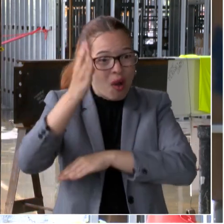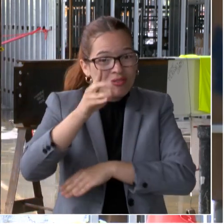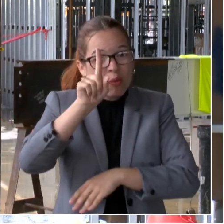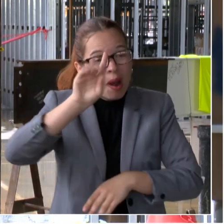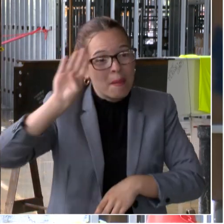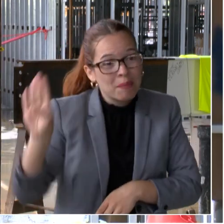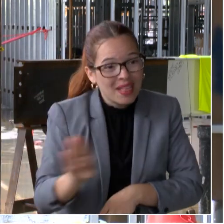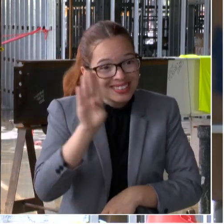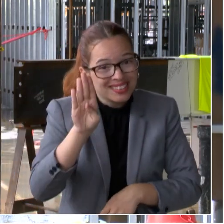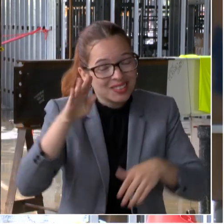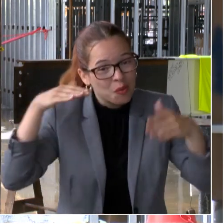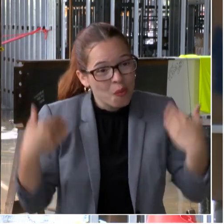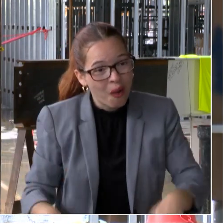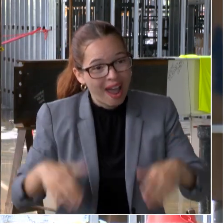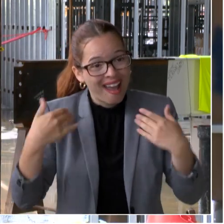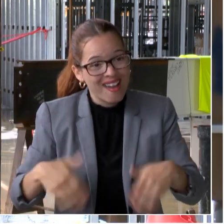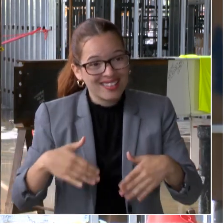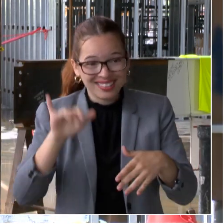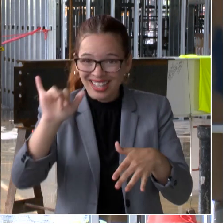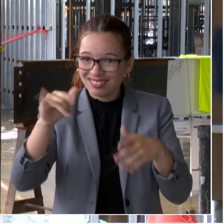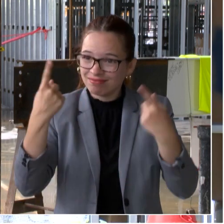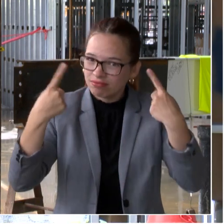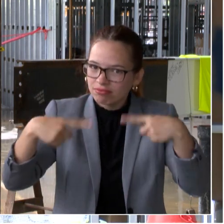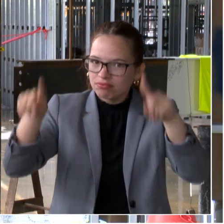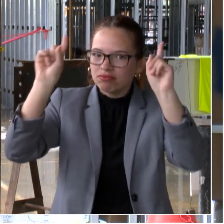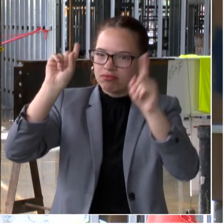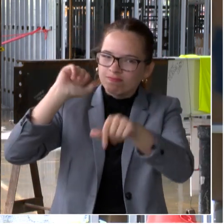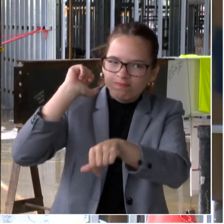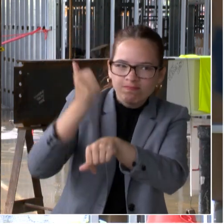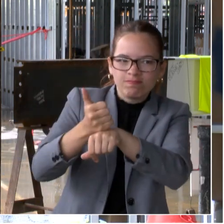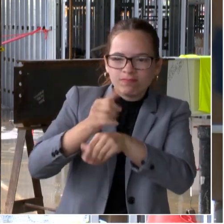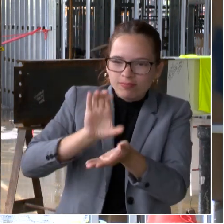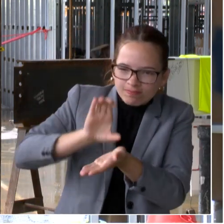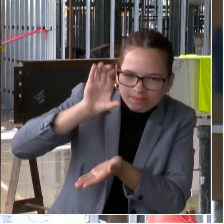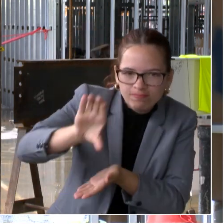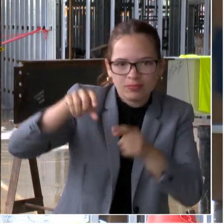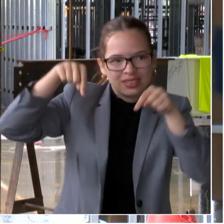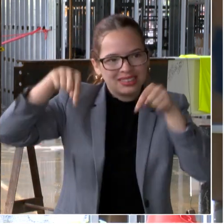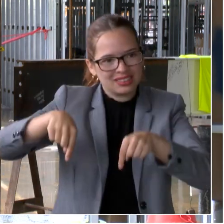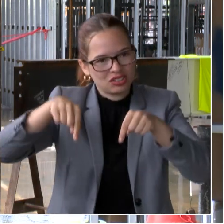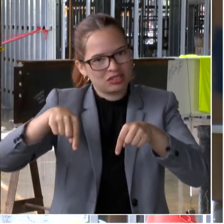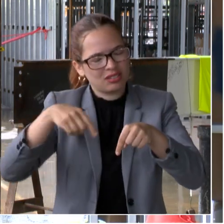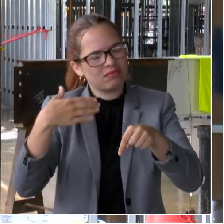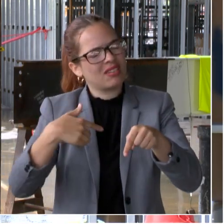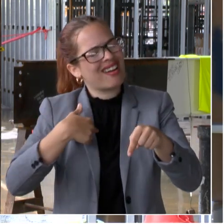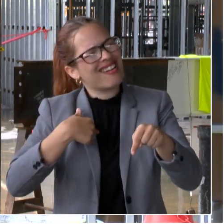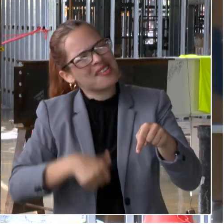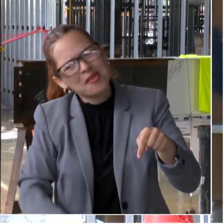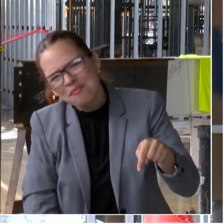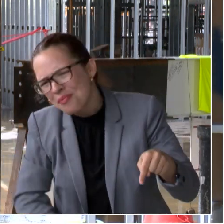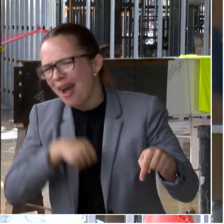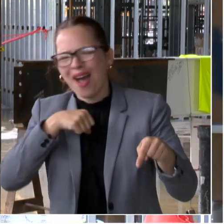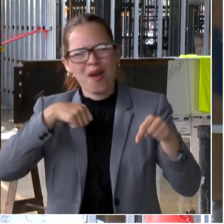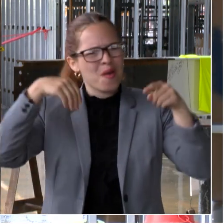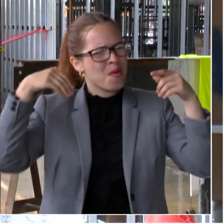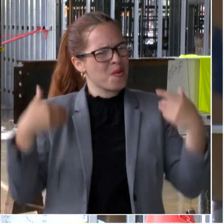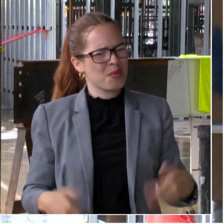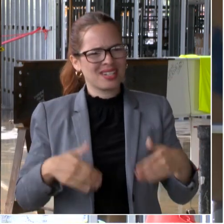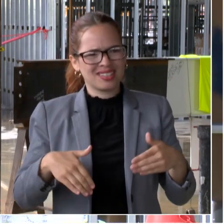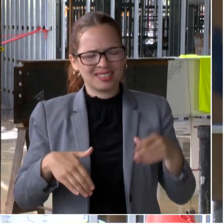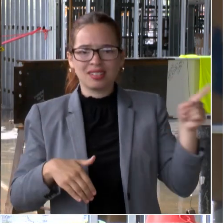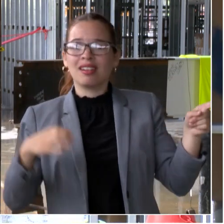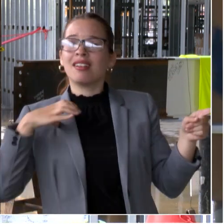billion of new investment on this campus, and I'm very, very proud of that. I know Councilmember Trayon White, our host council member, is